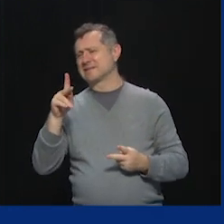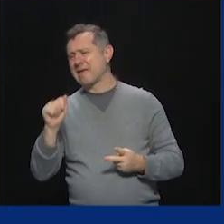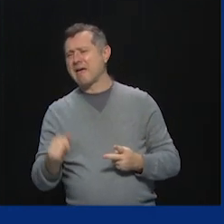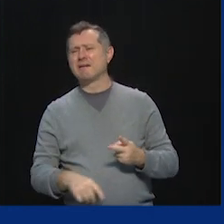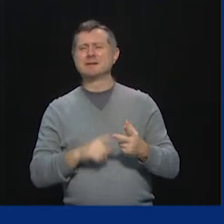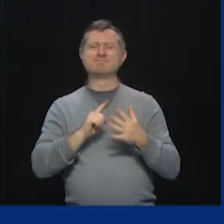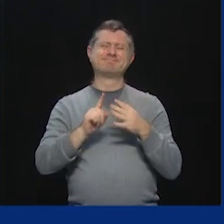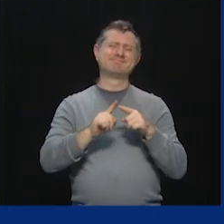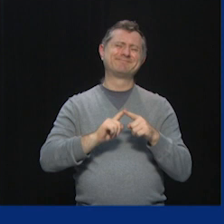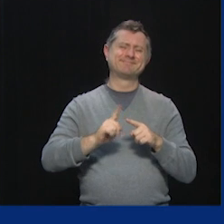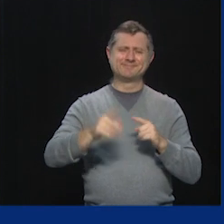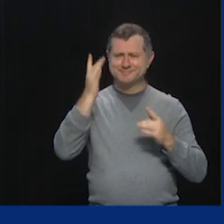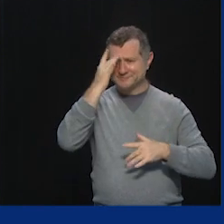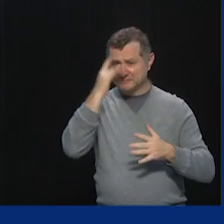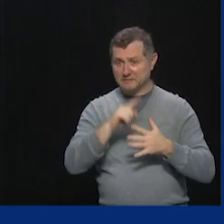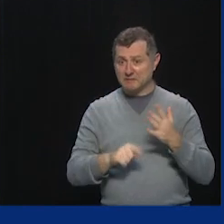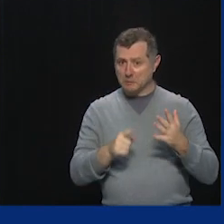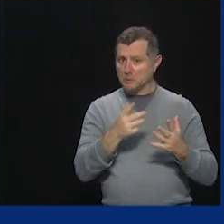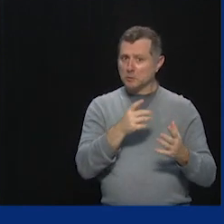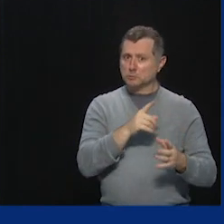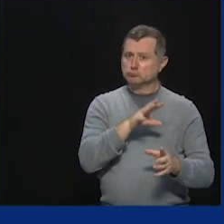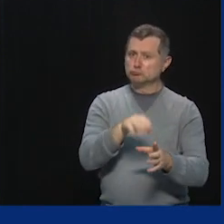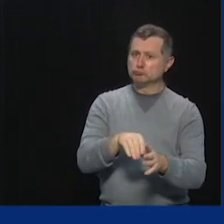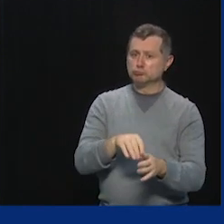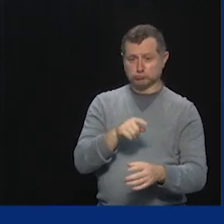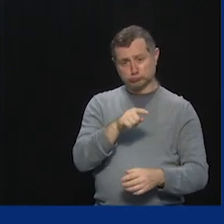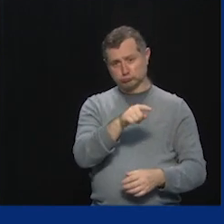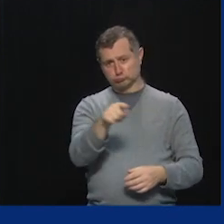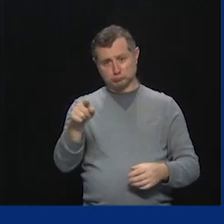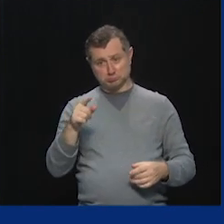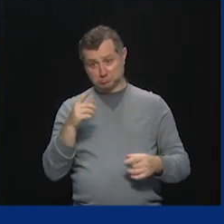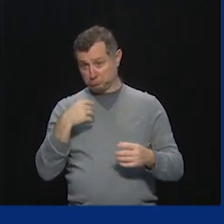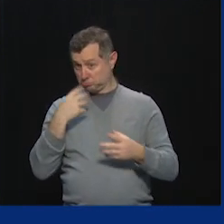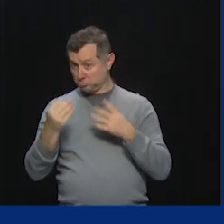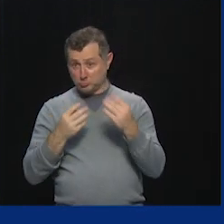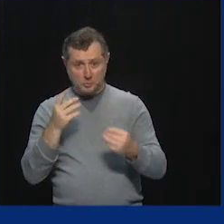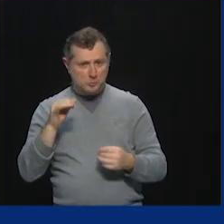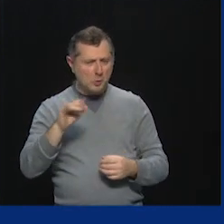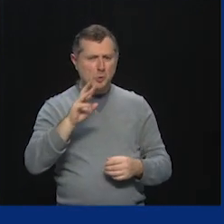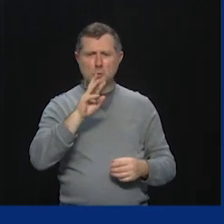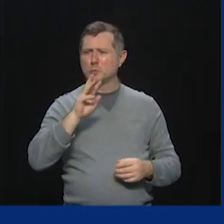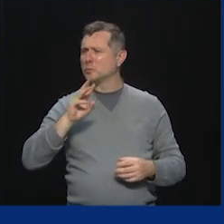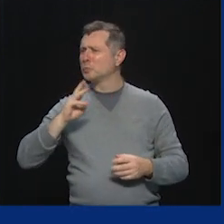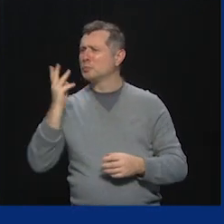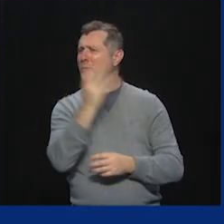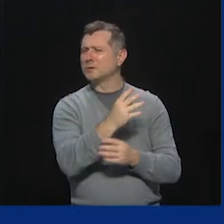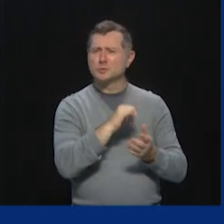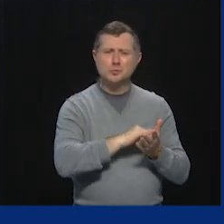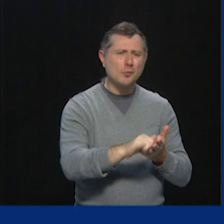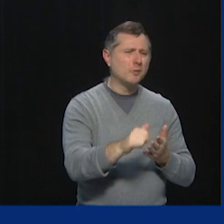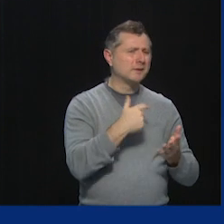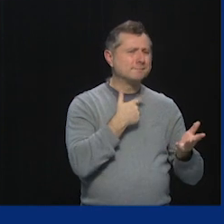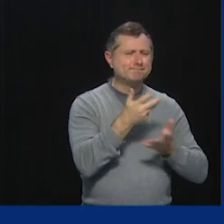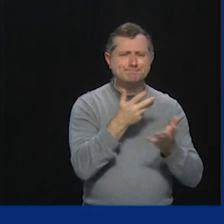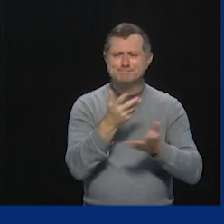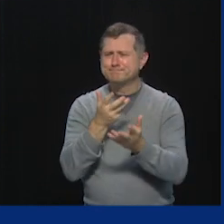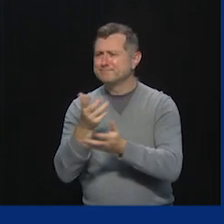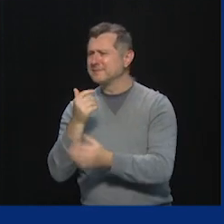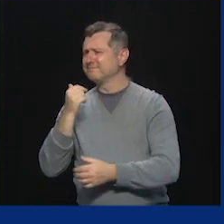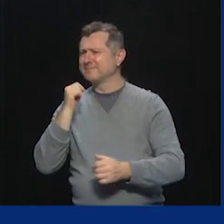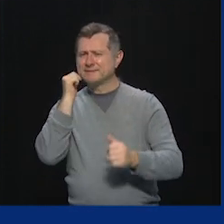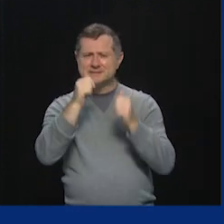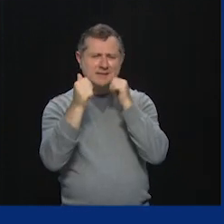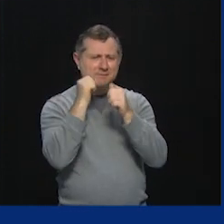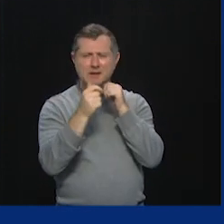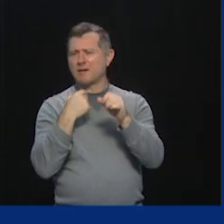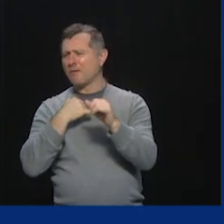engaged. This is what I heard loud and clear when I was out there in the trenches in Western New York with all these people 7 days a week on phone calls. They say, let us